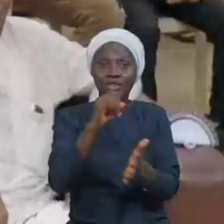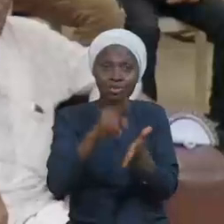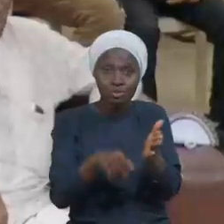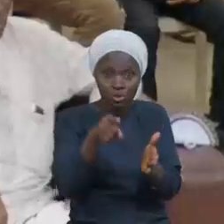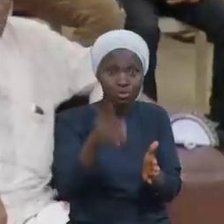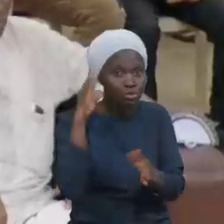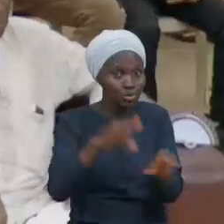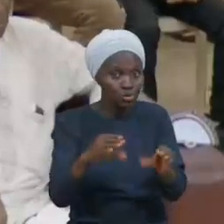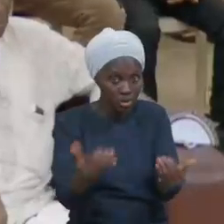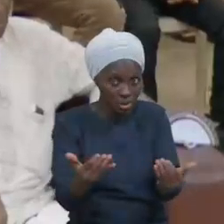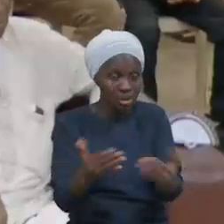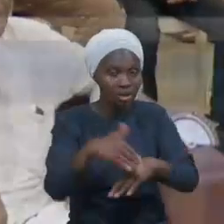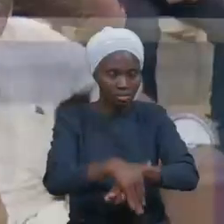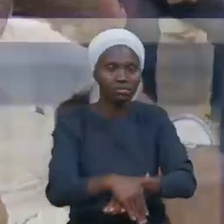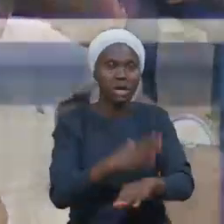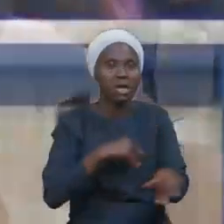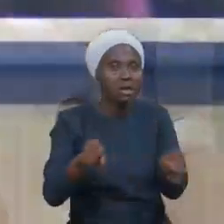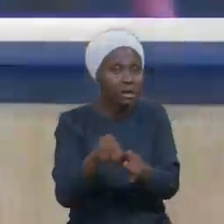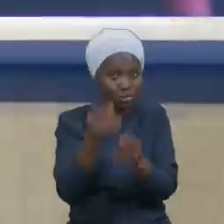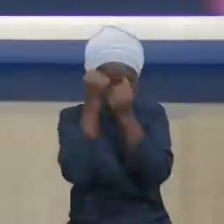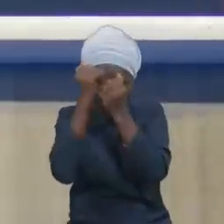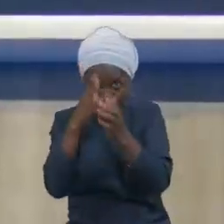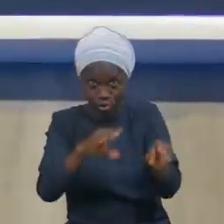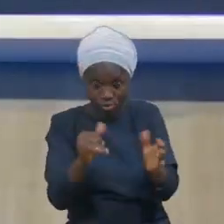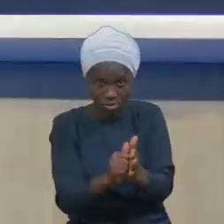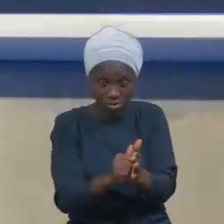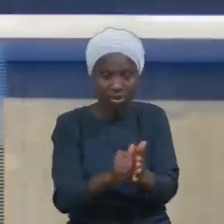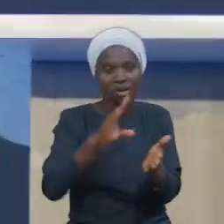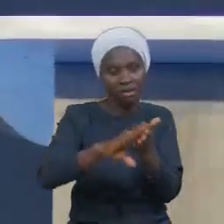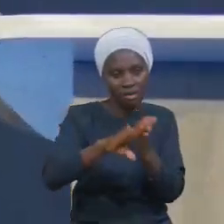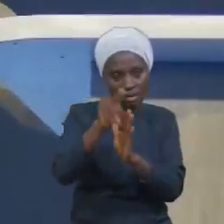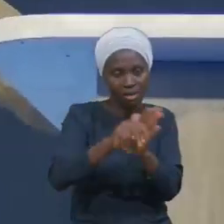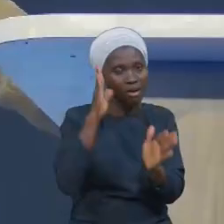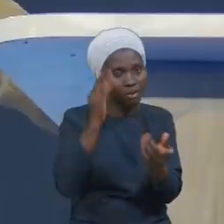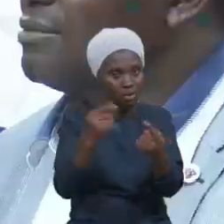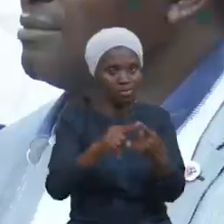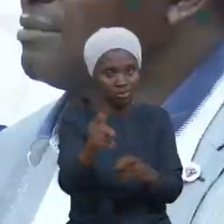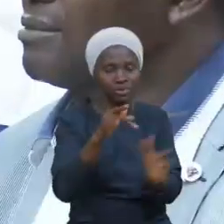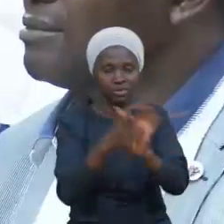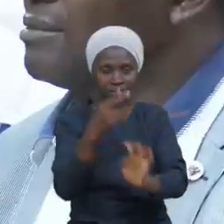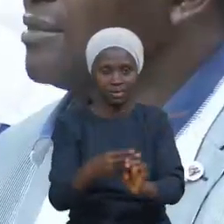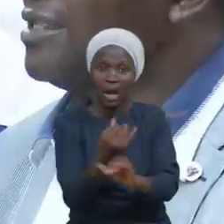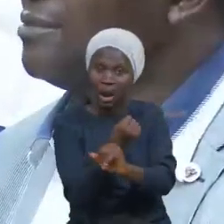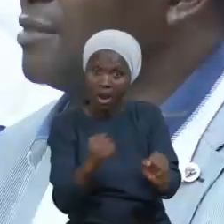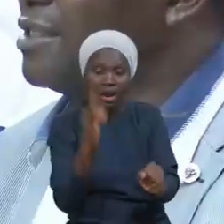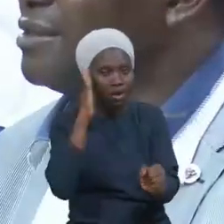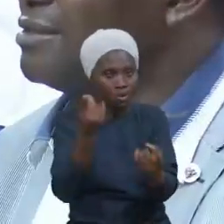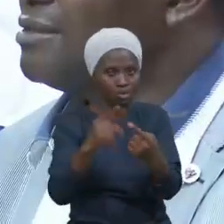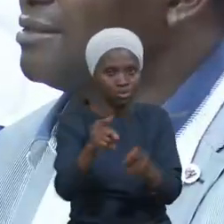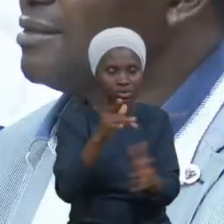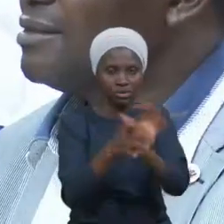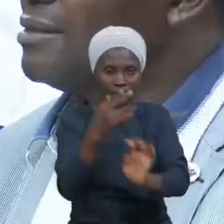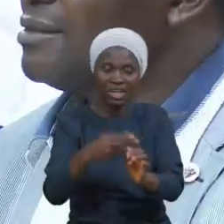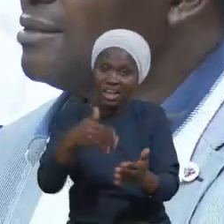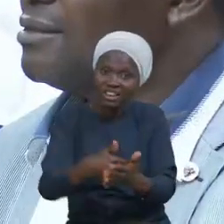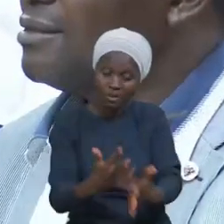tonight, forgiveness will come to you. Salvation will come to you. A new life